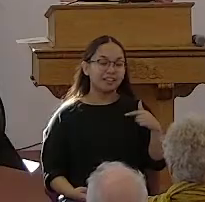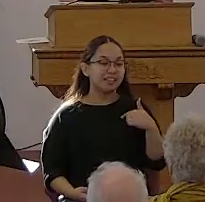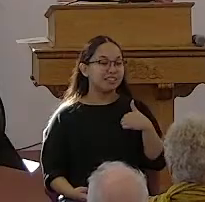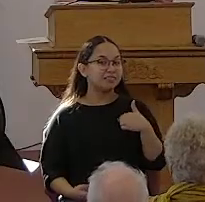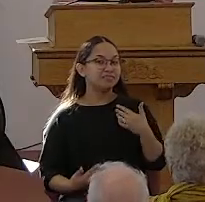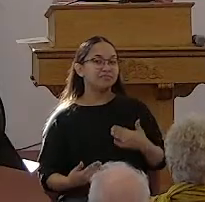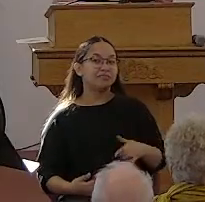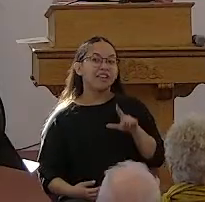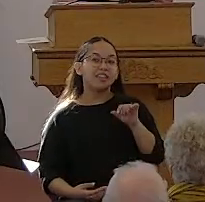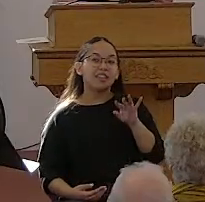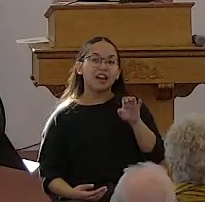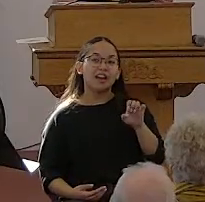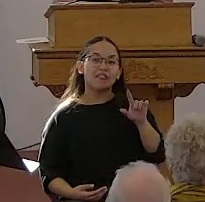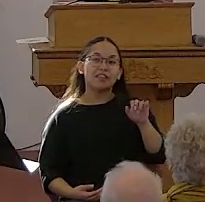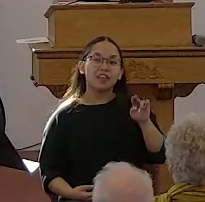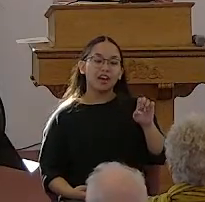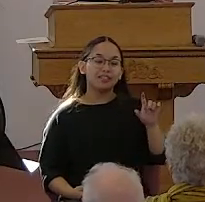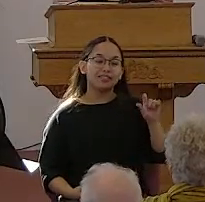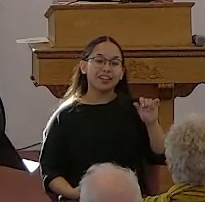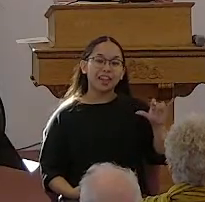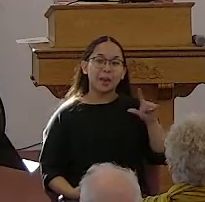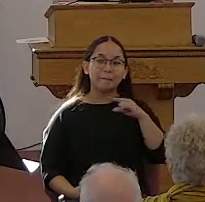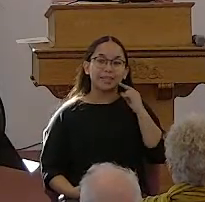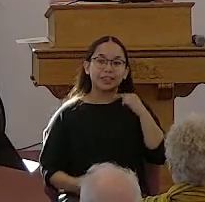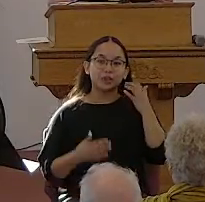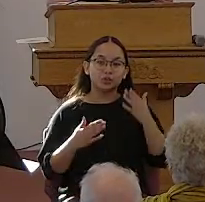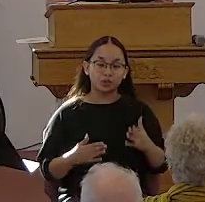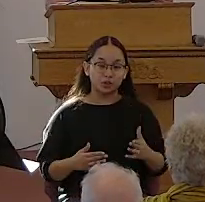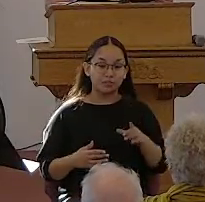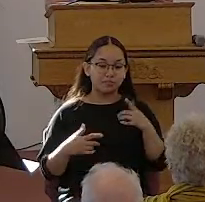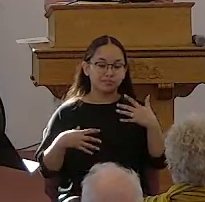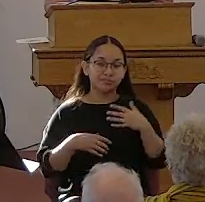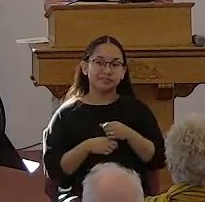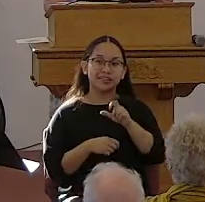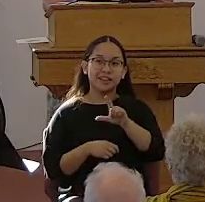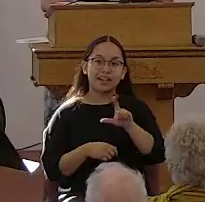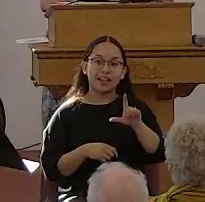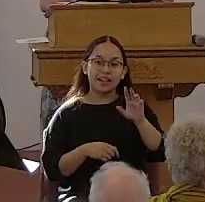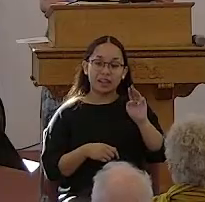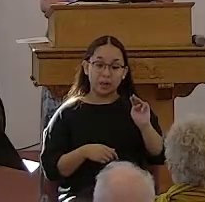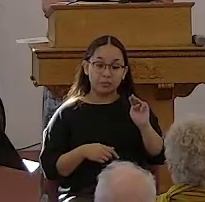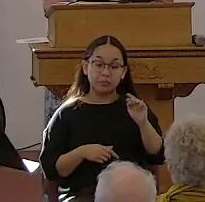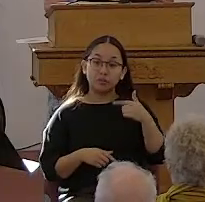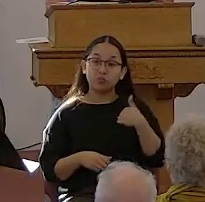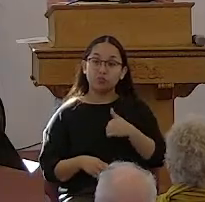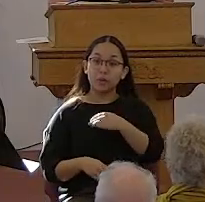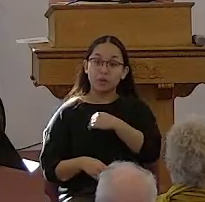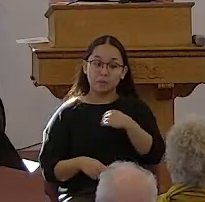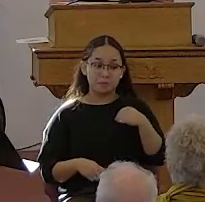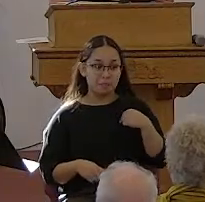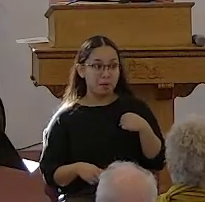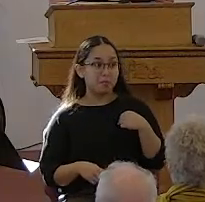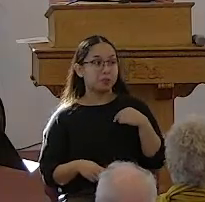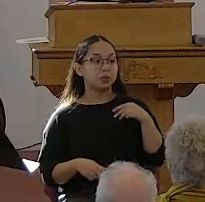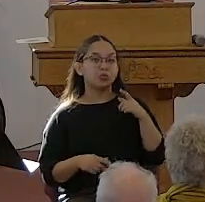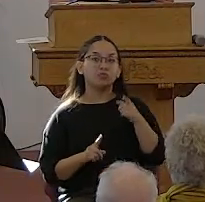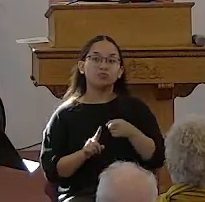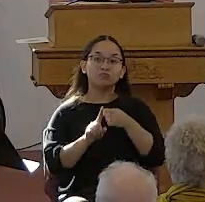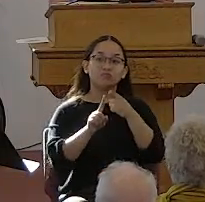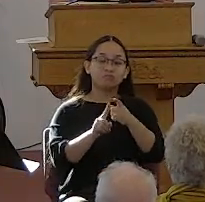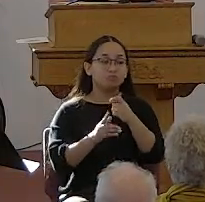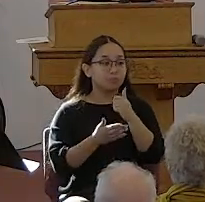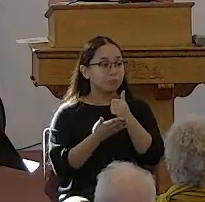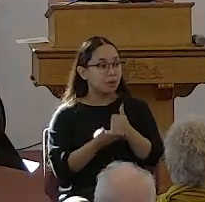Lifeline lay ministers are members of UUCS, who are here to help people in times of